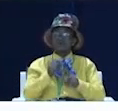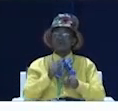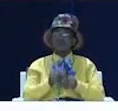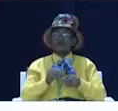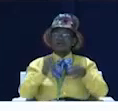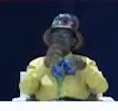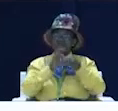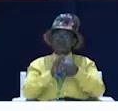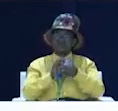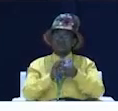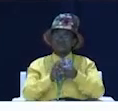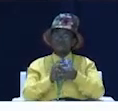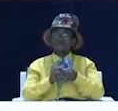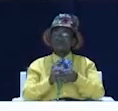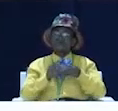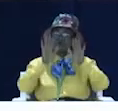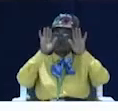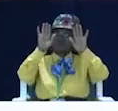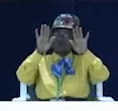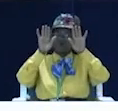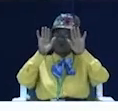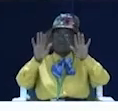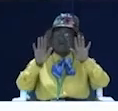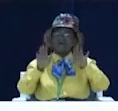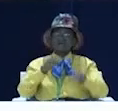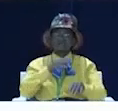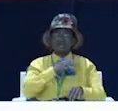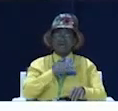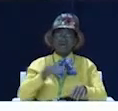wonder and full.